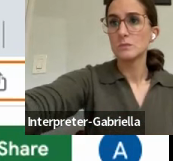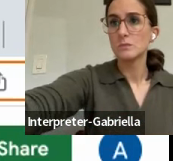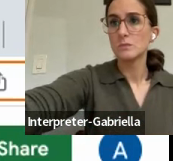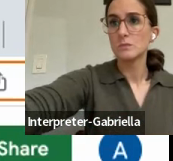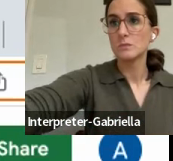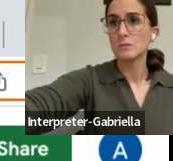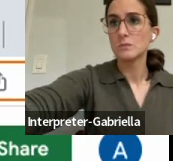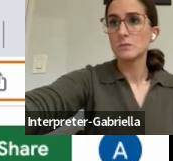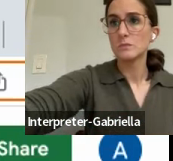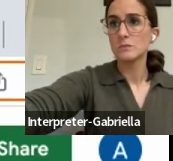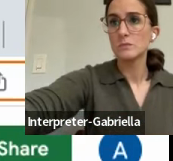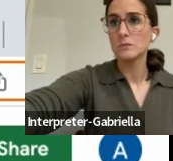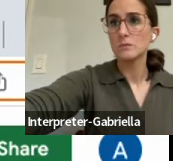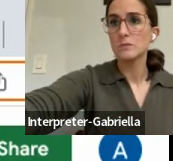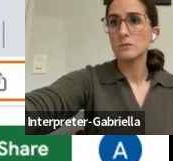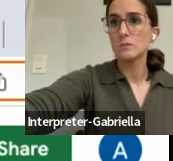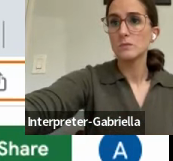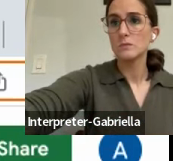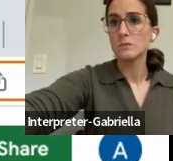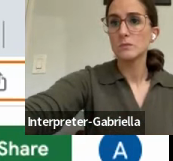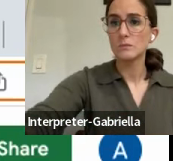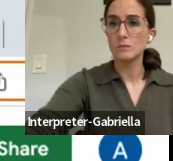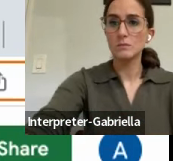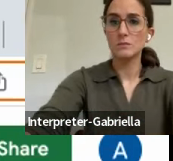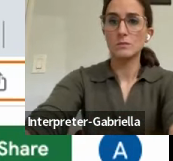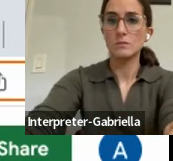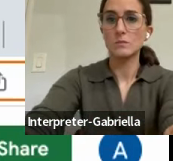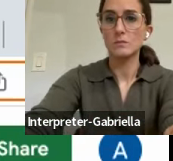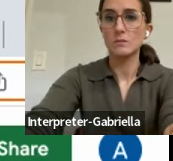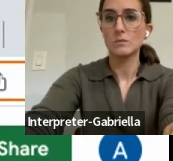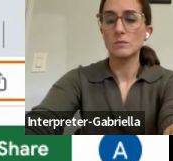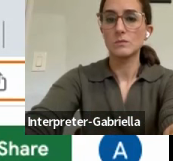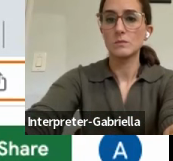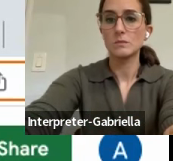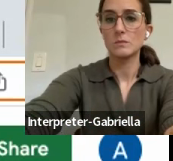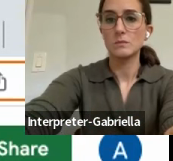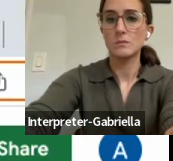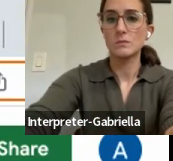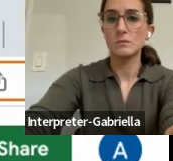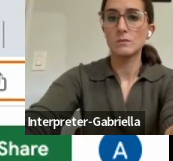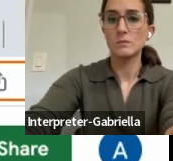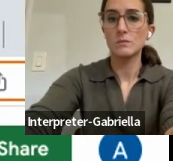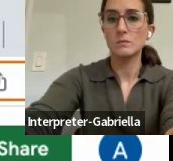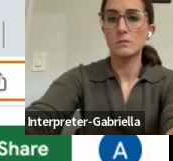son de pequeños negocios, así que ha de ser más definido, más claramente definida, dice Jessica.